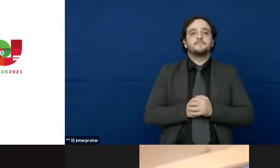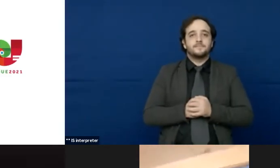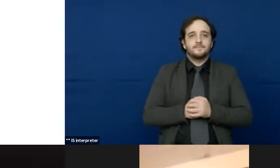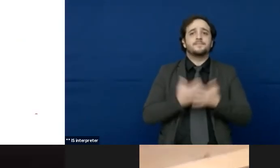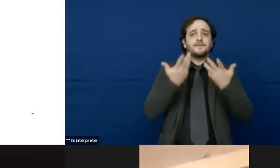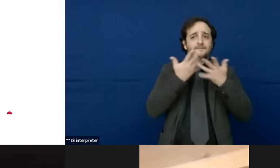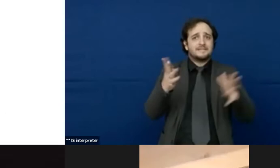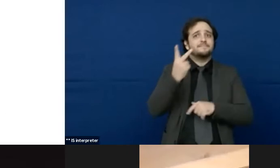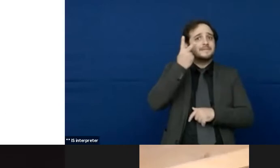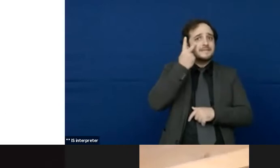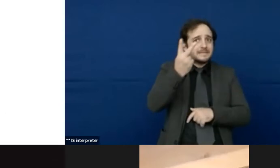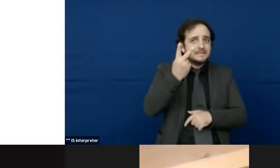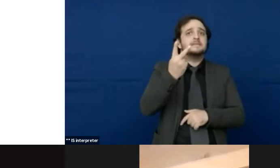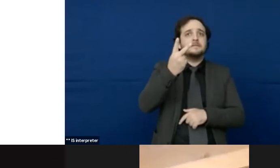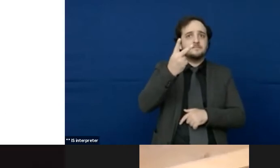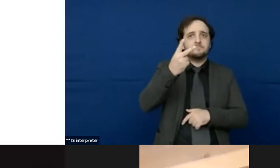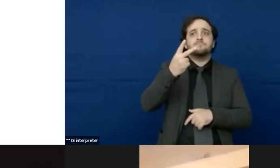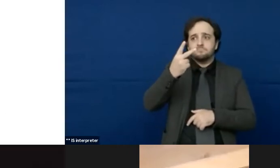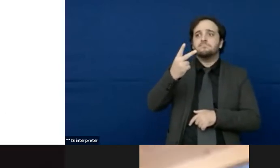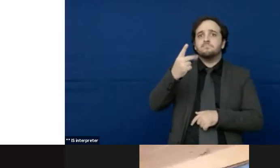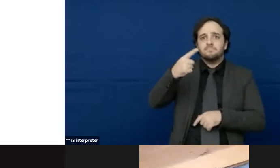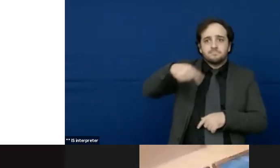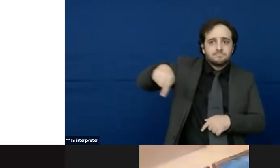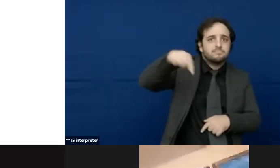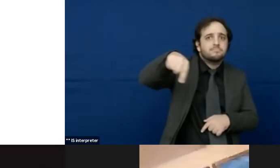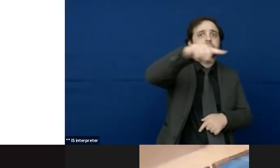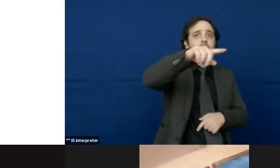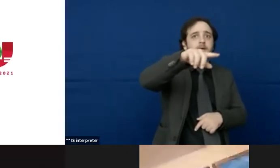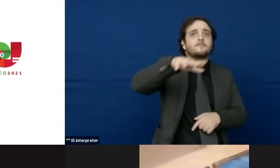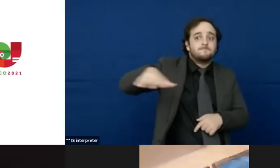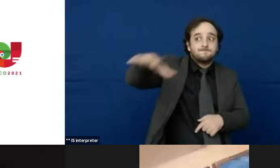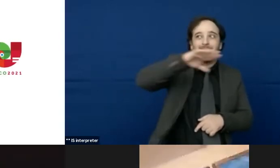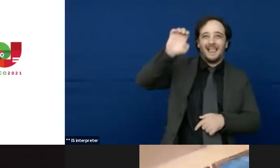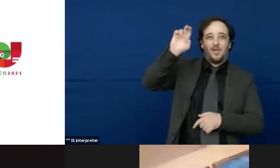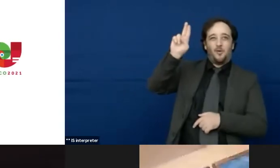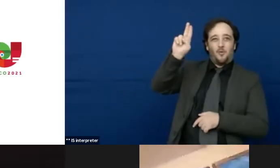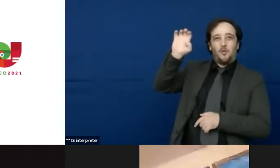alliances and partnerships to cope with these pressures.